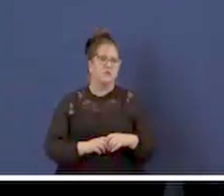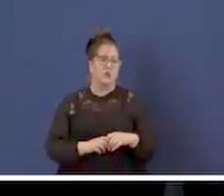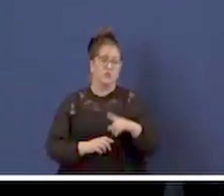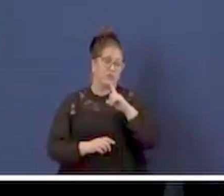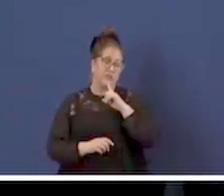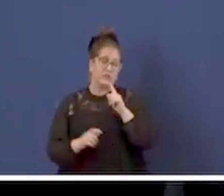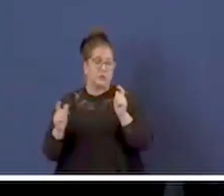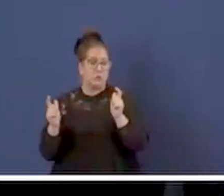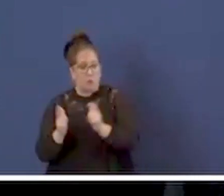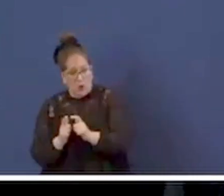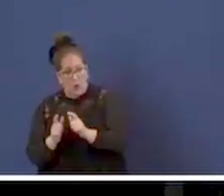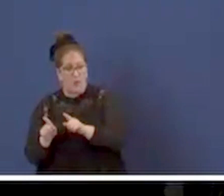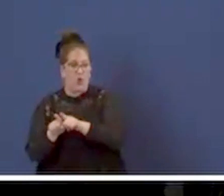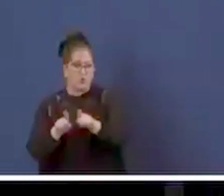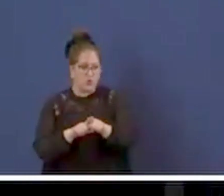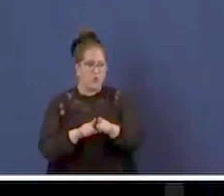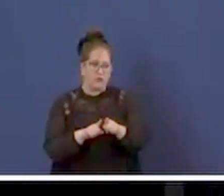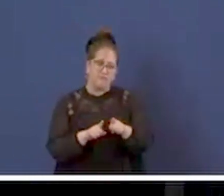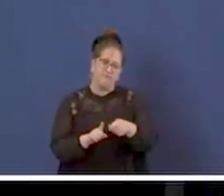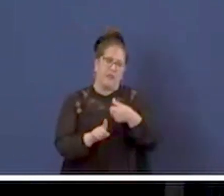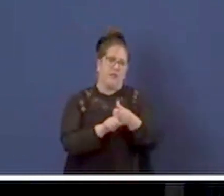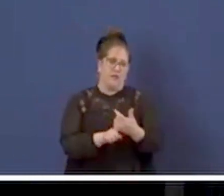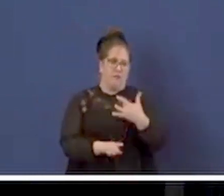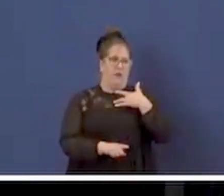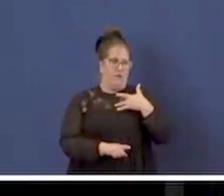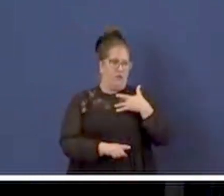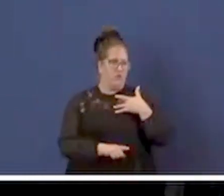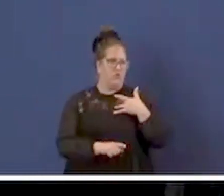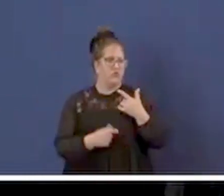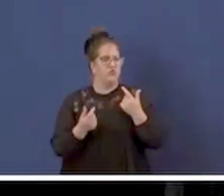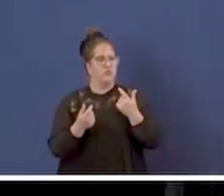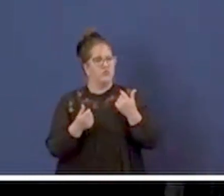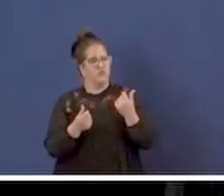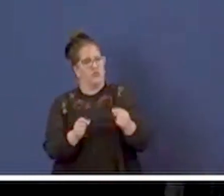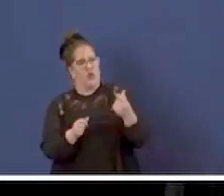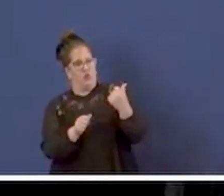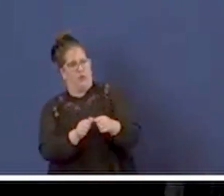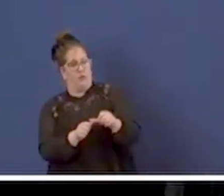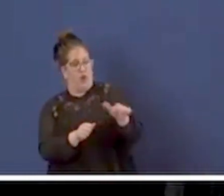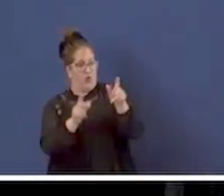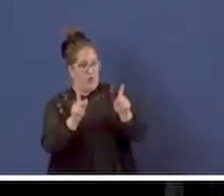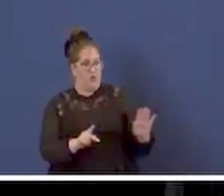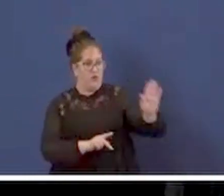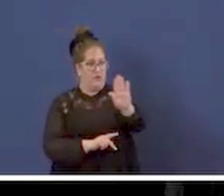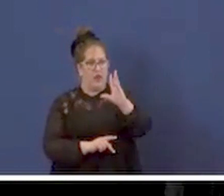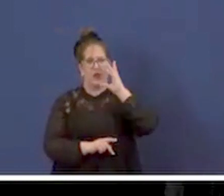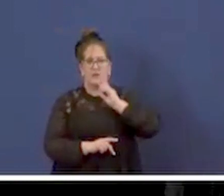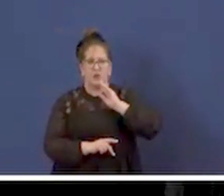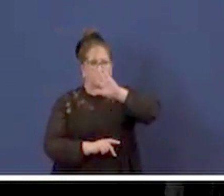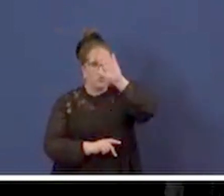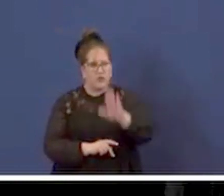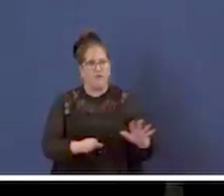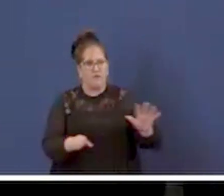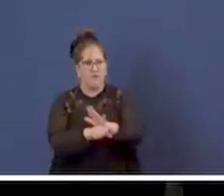scale, I ask everyone to try to remember that you never really know what somebody else is going through, to treat